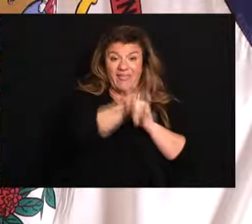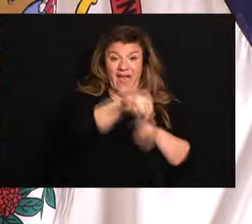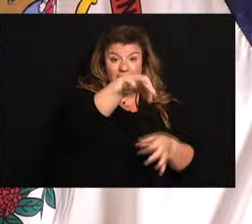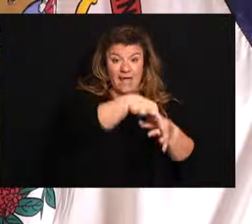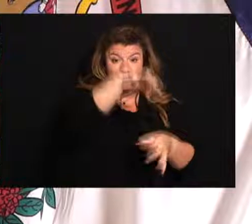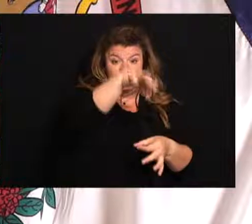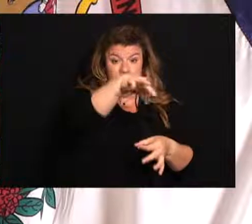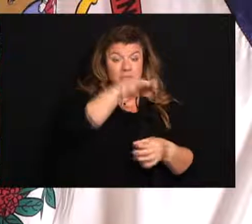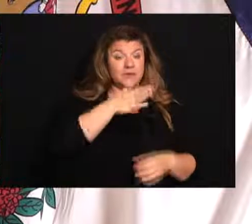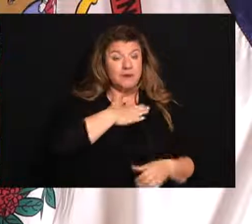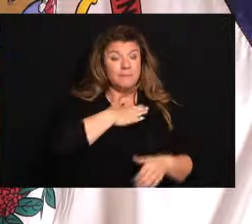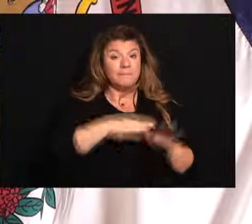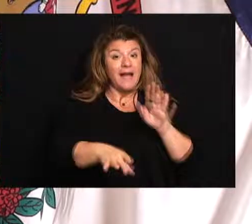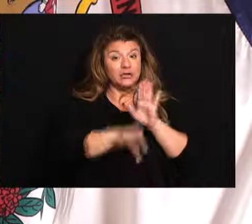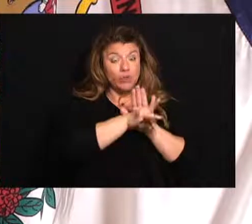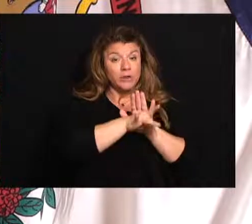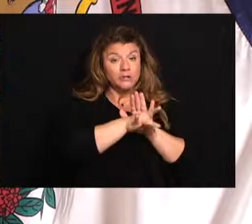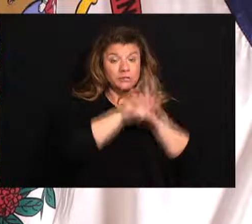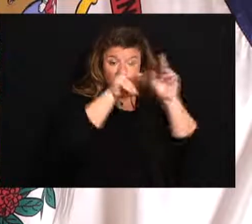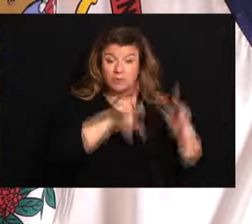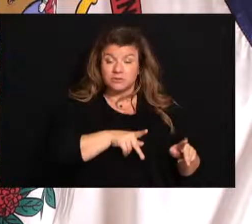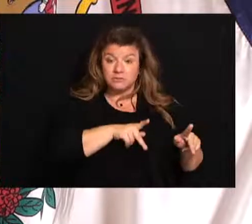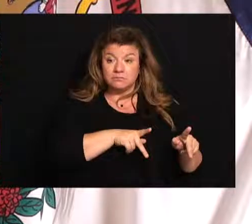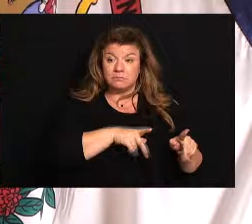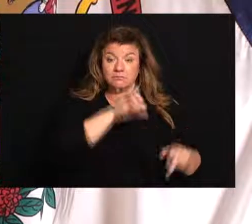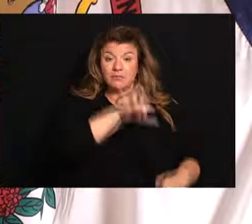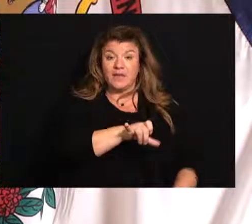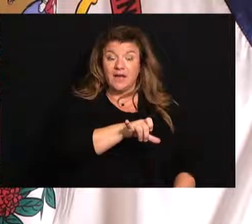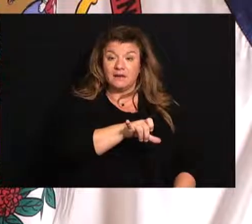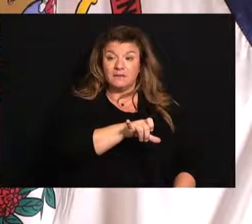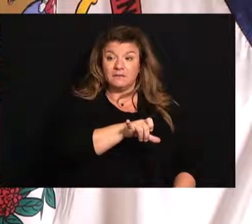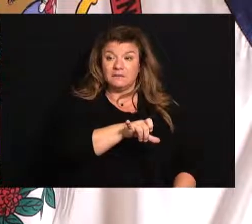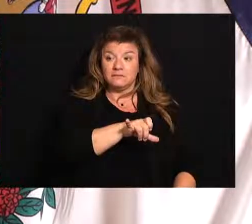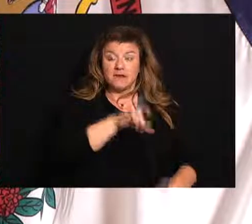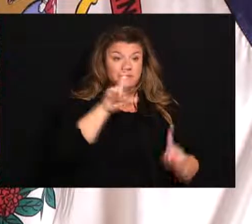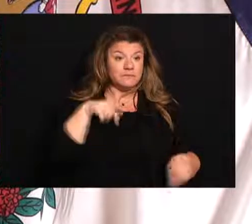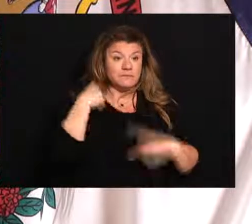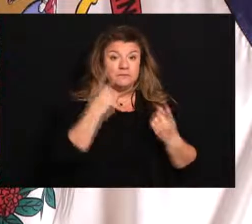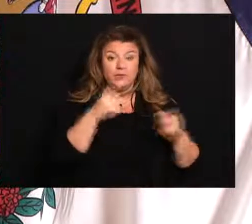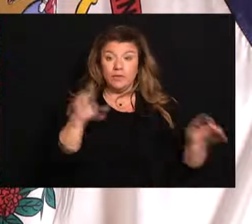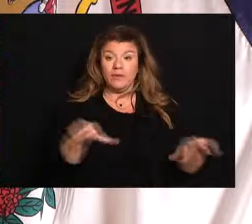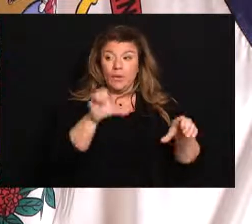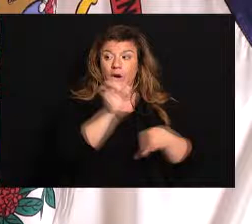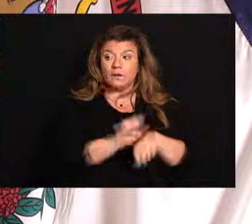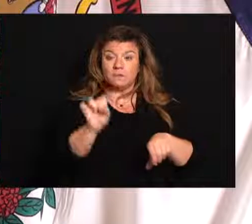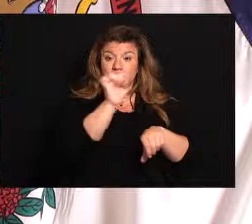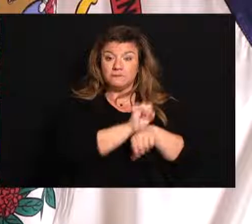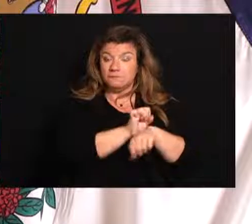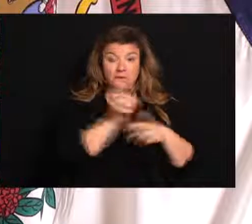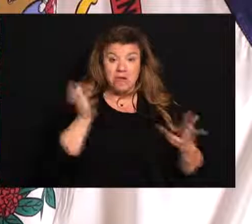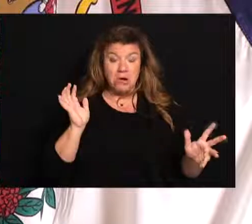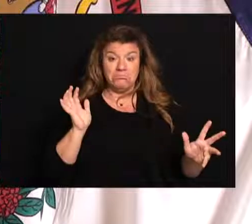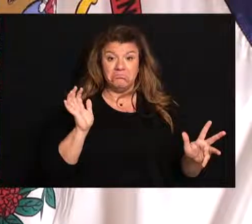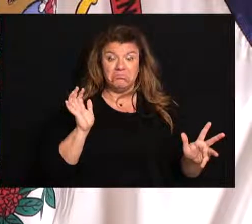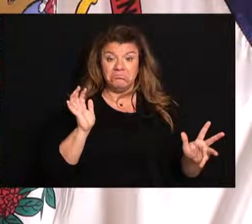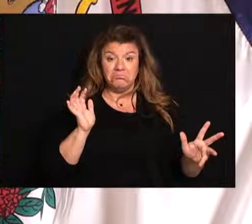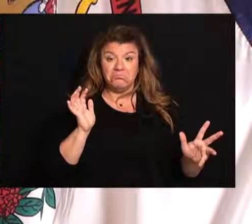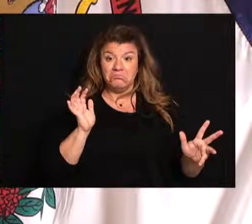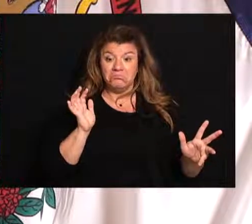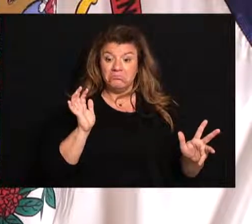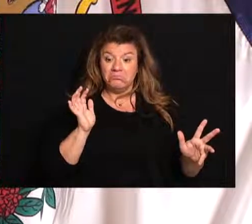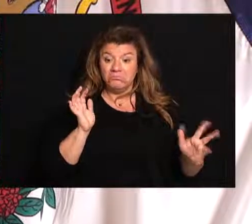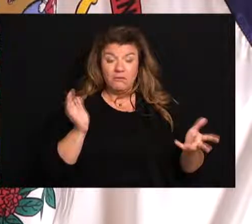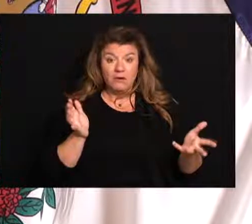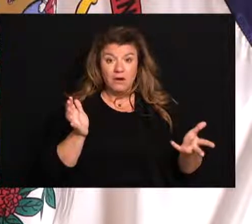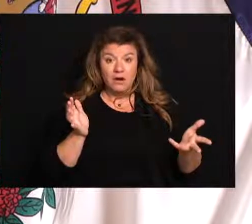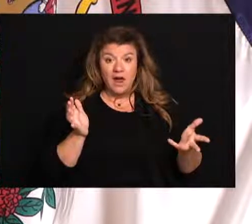you know, my choice was a fellow that had been doing the work. I mean, that's all there is to it. I am